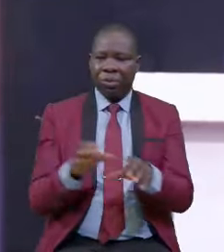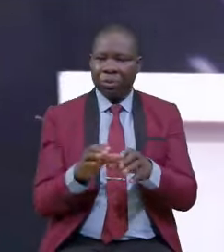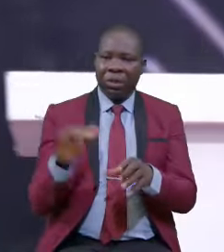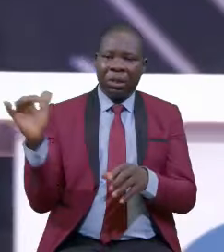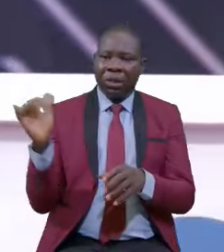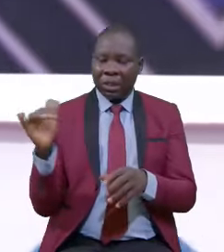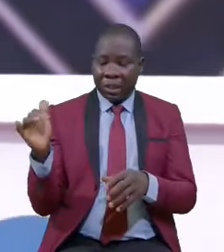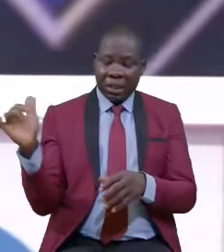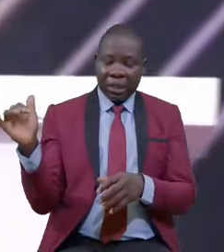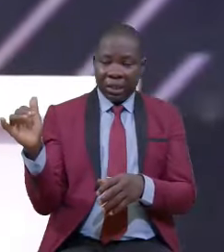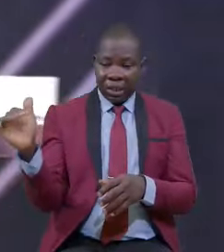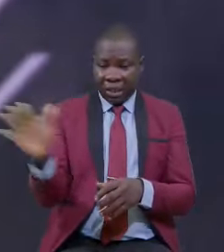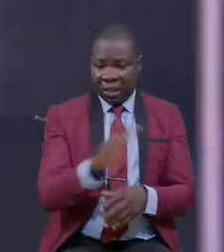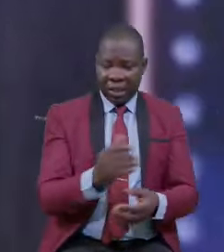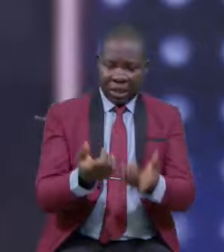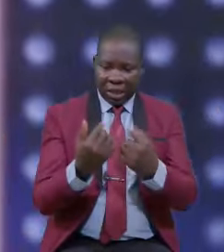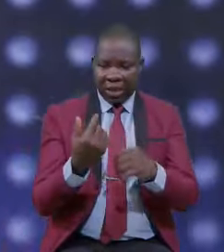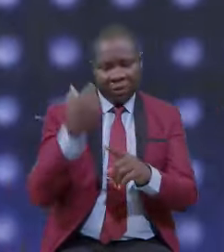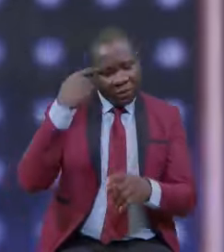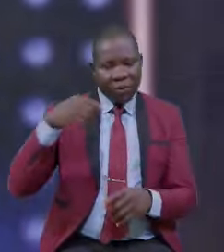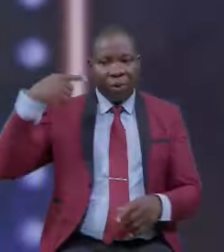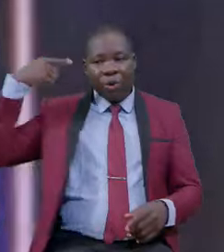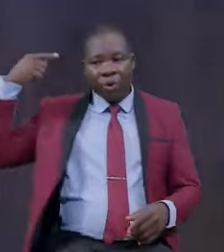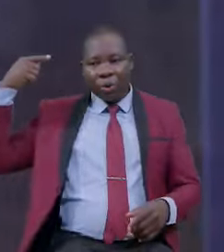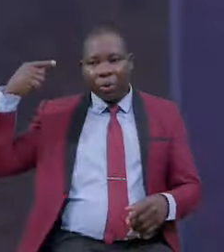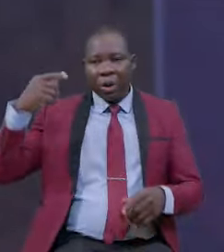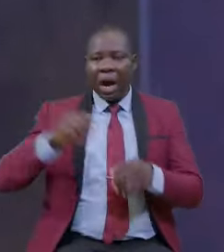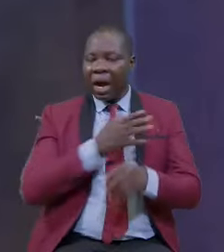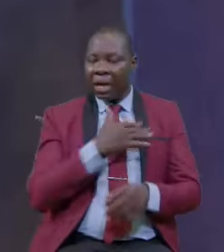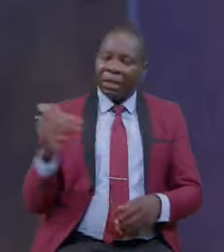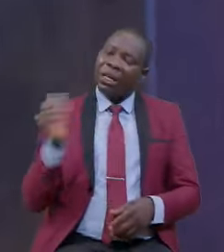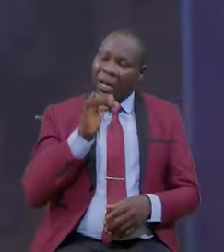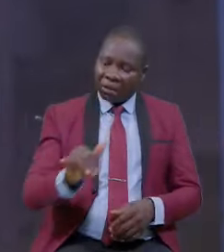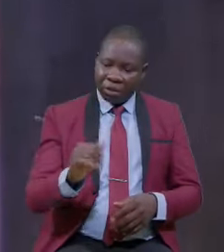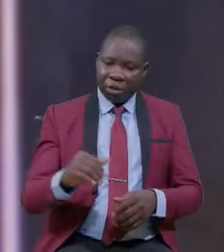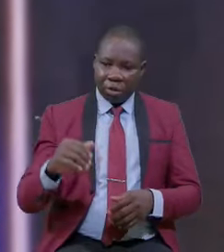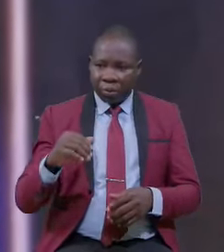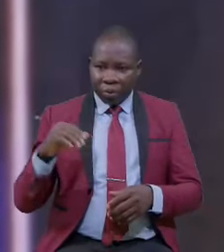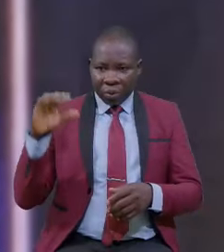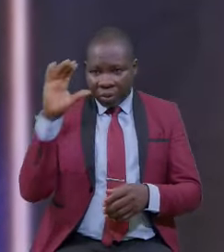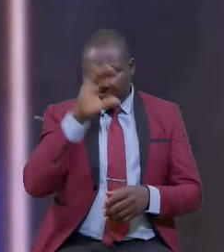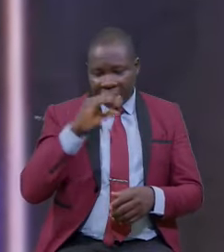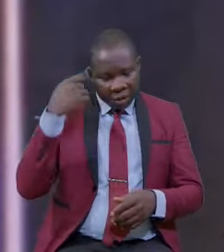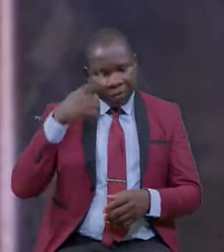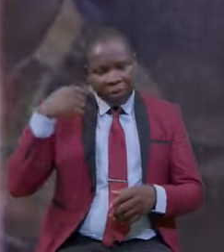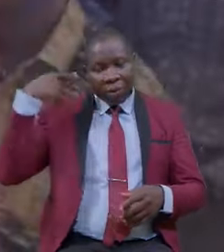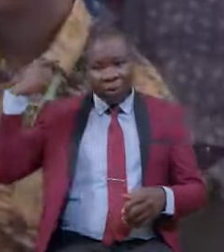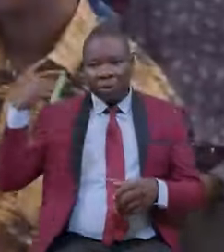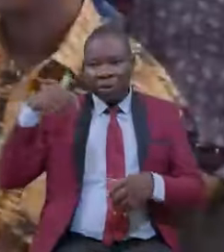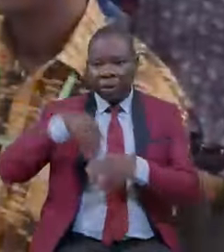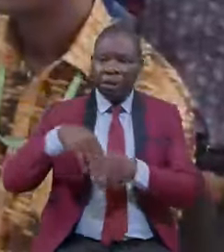But with the gold they were looking for in Gold Coast, they also gave us, what did they give